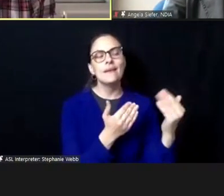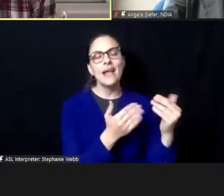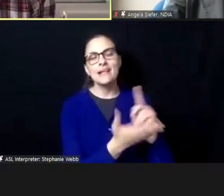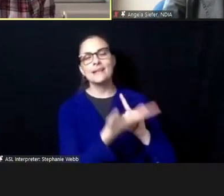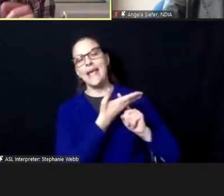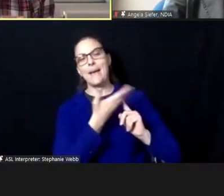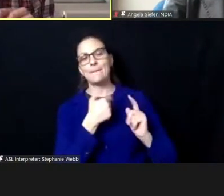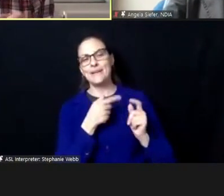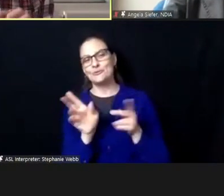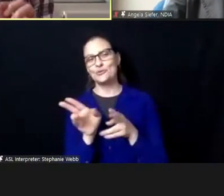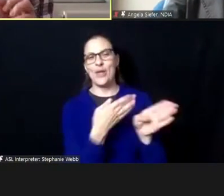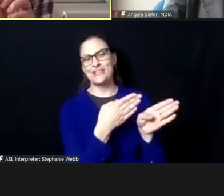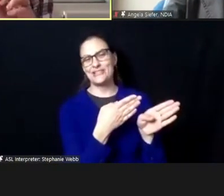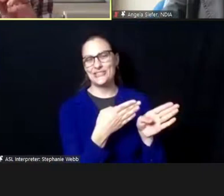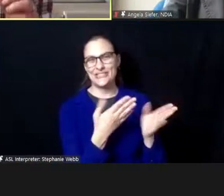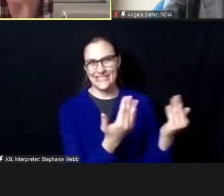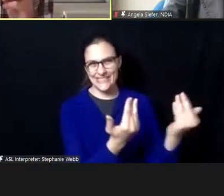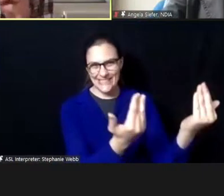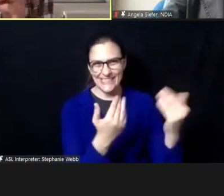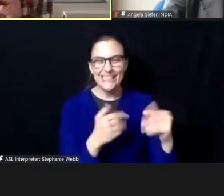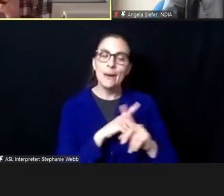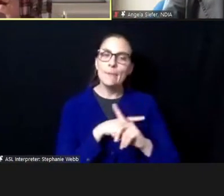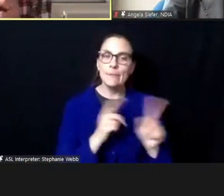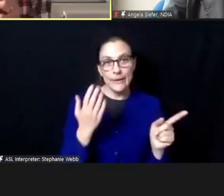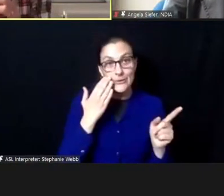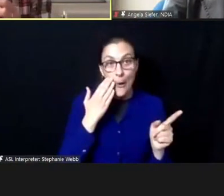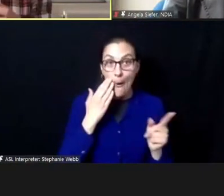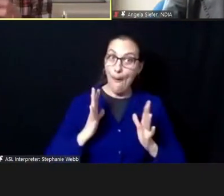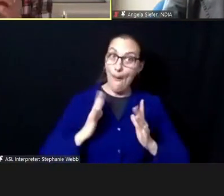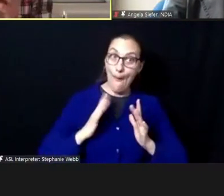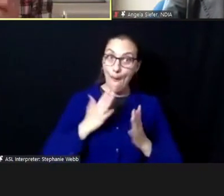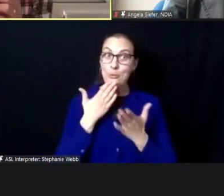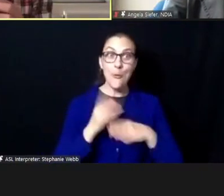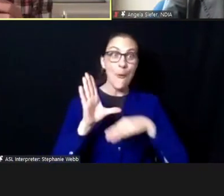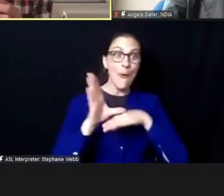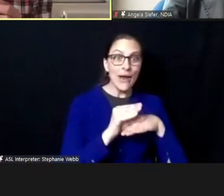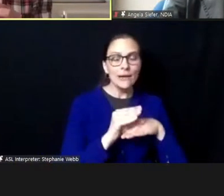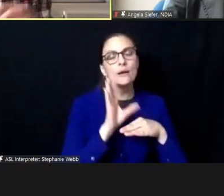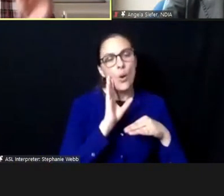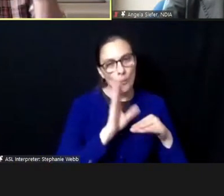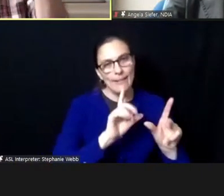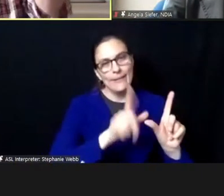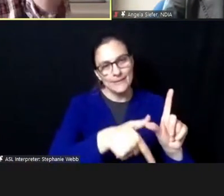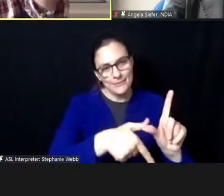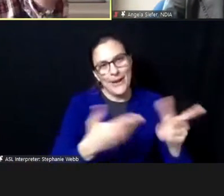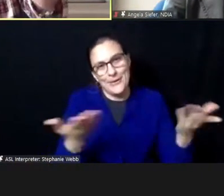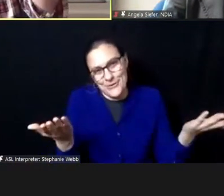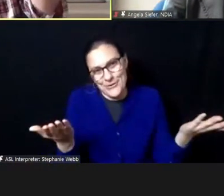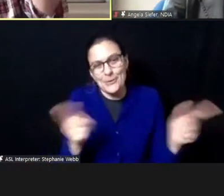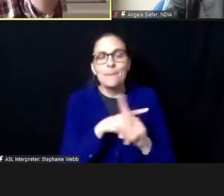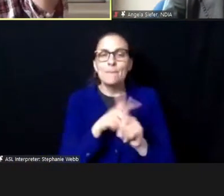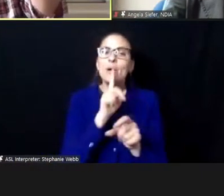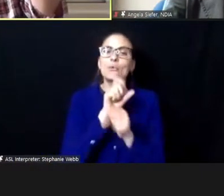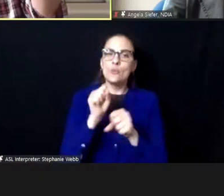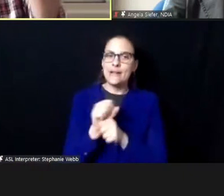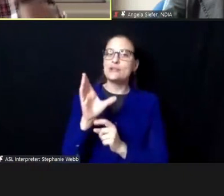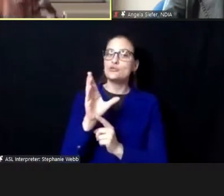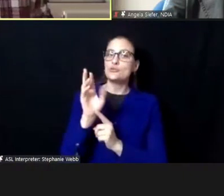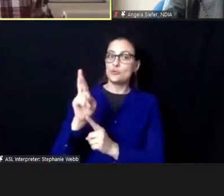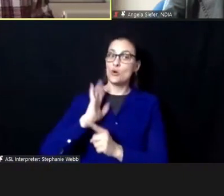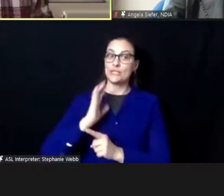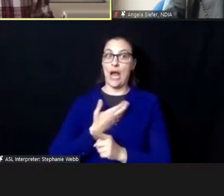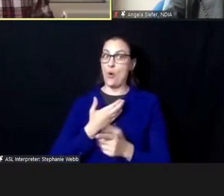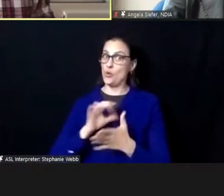think we have an opportunity. And the biggest thing for Consumer Reports is to make it extremely clear that this is the full price, the month-to-month